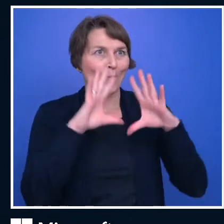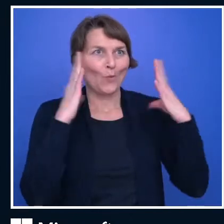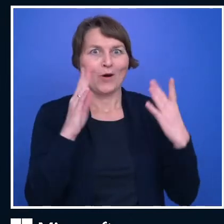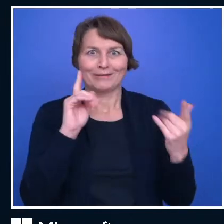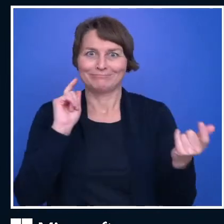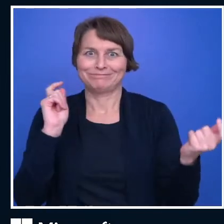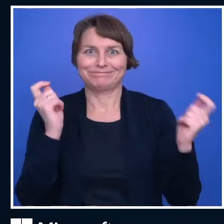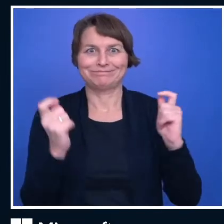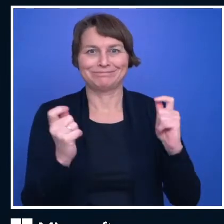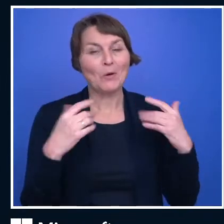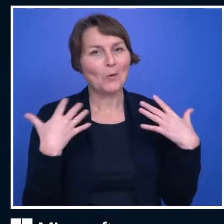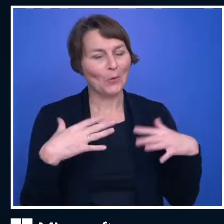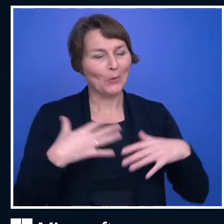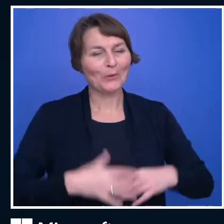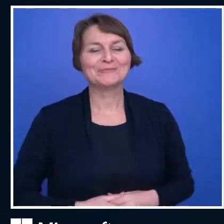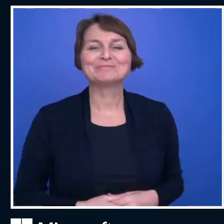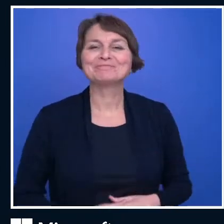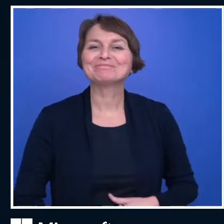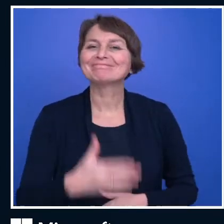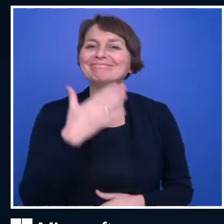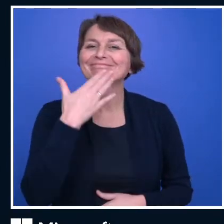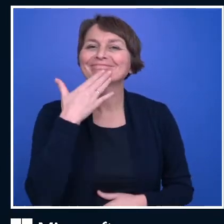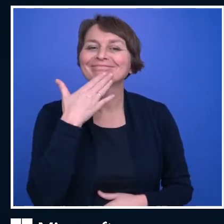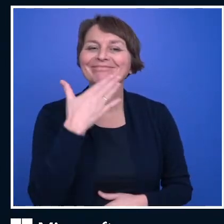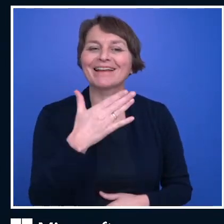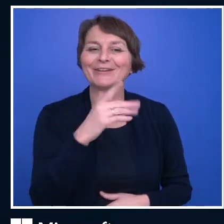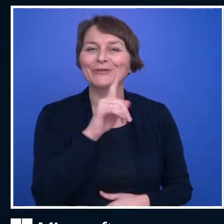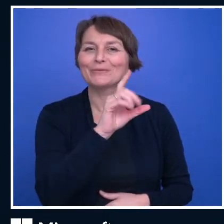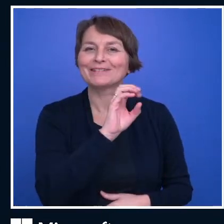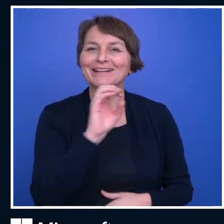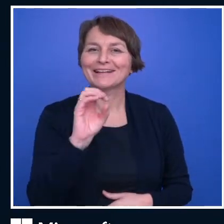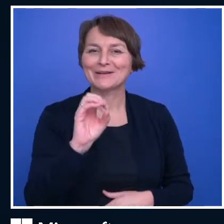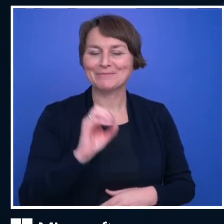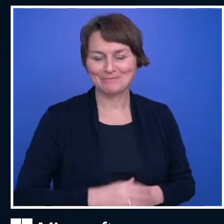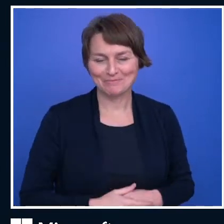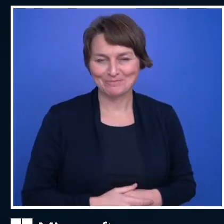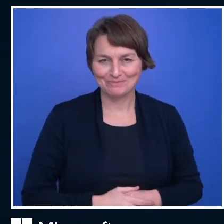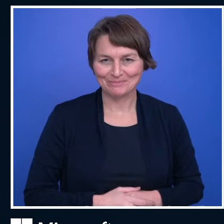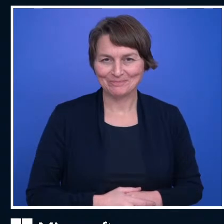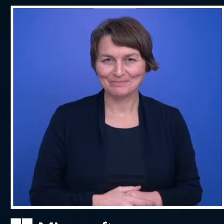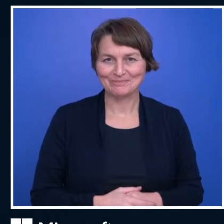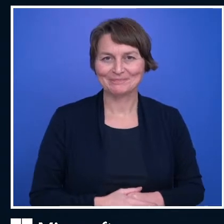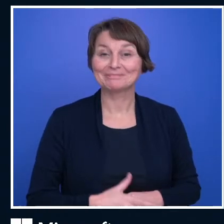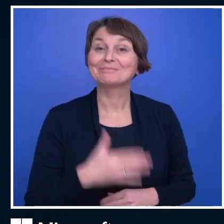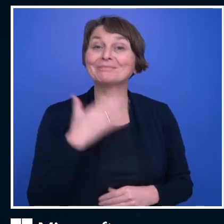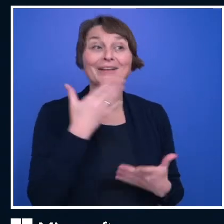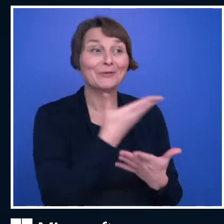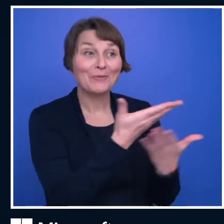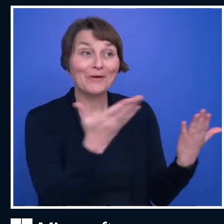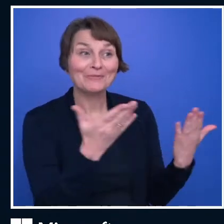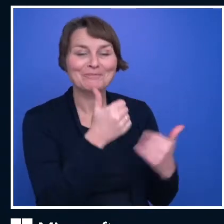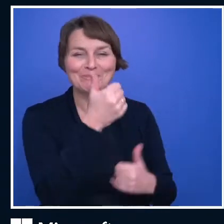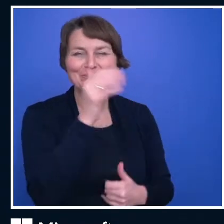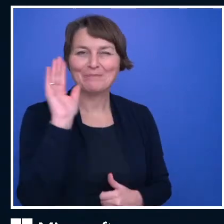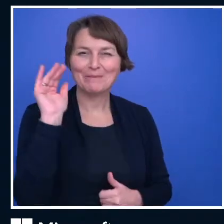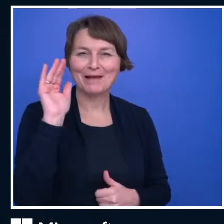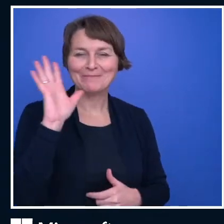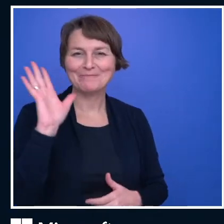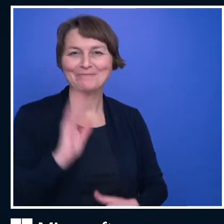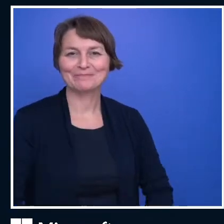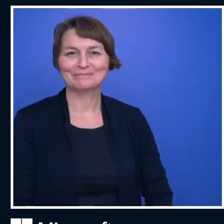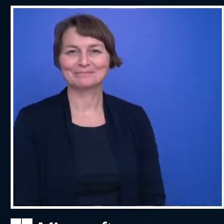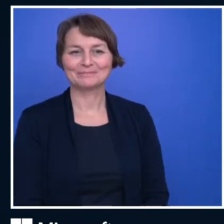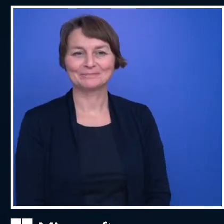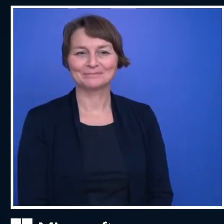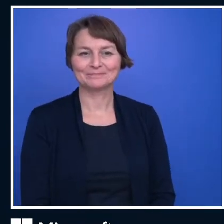Lee, again for putting this panel. Thank you. Thank you. Thank you, everyone. Thank you. Bye-bye. Bye. Thank you, Lee.